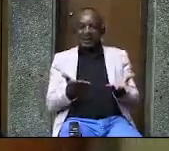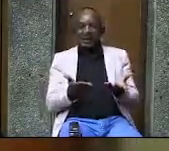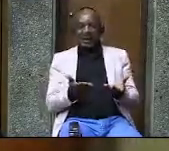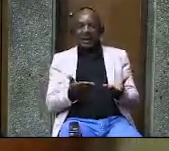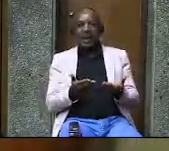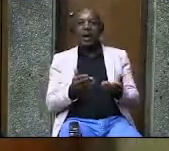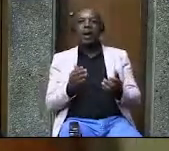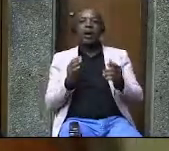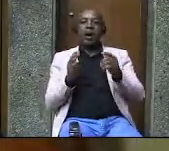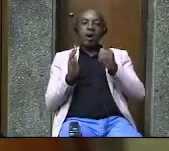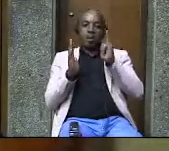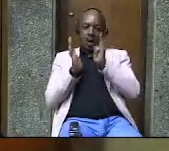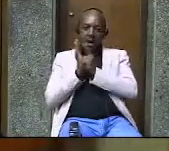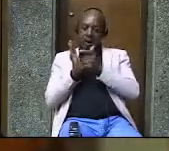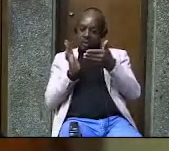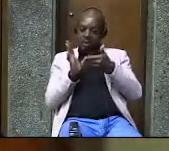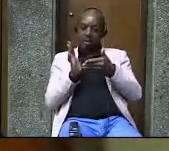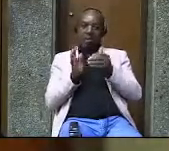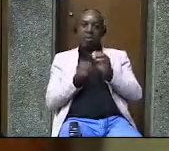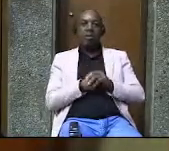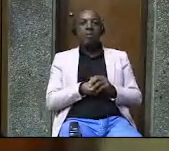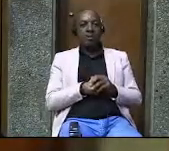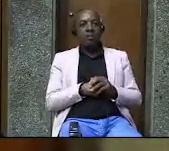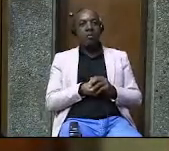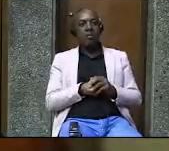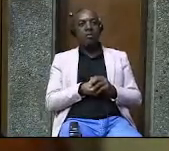been drafted to repeal the